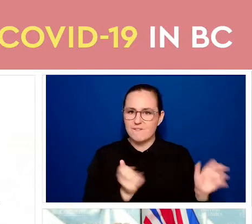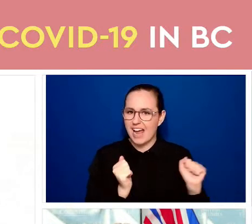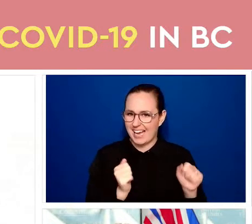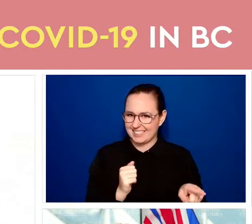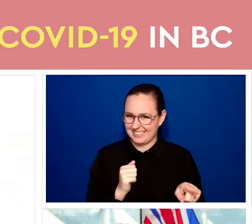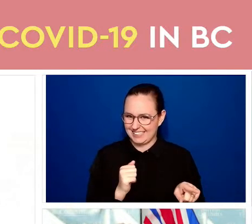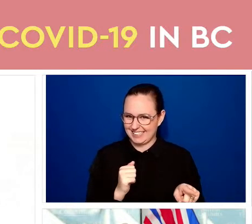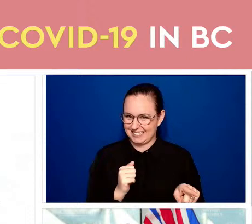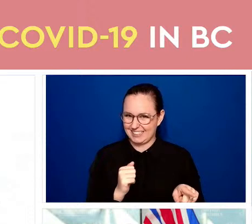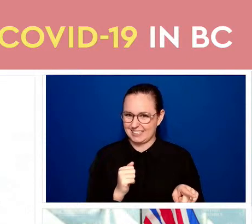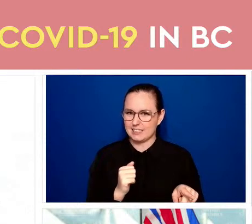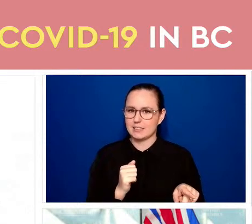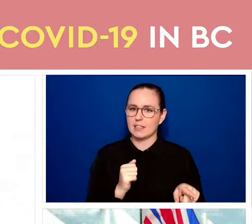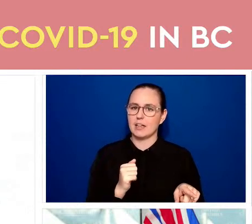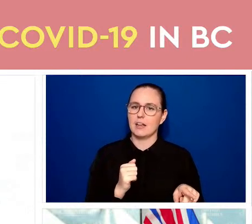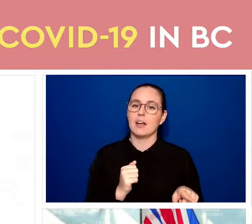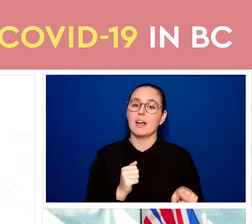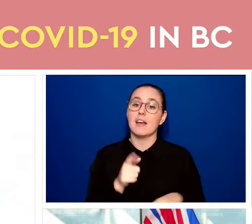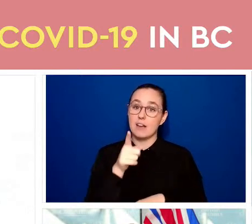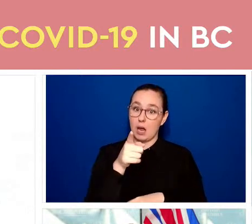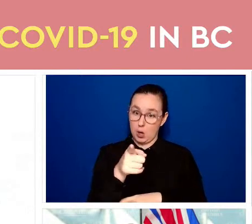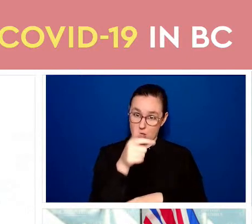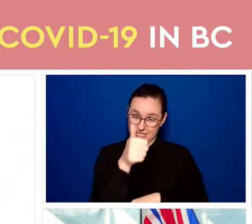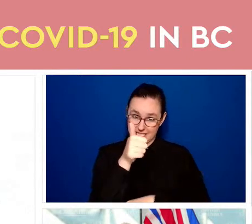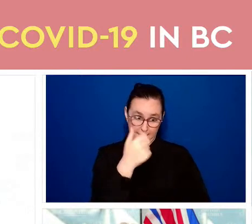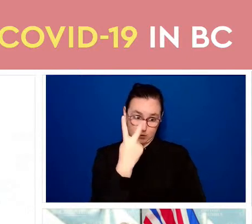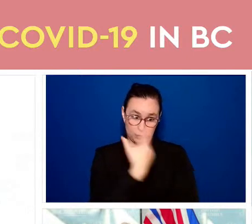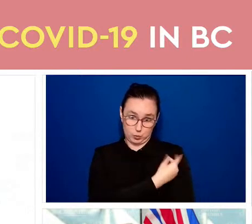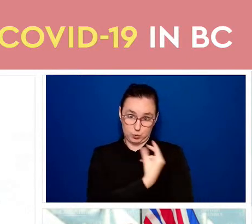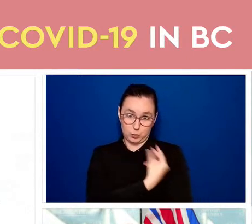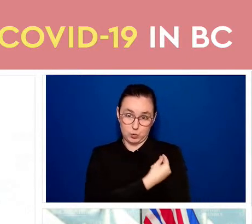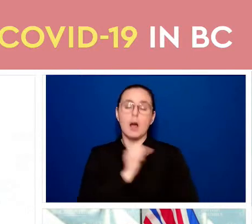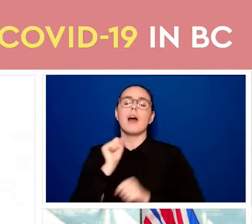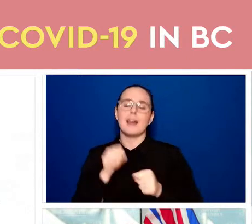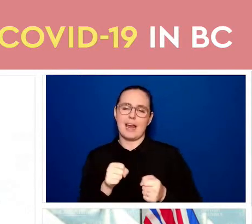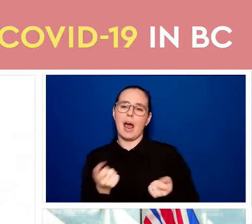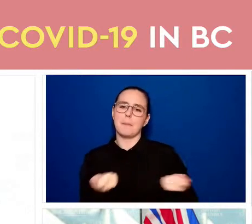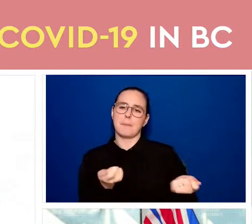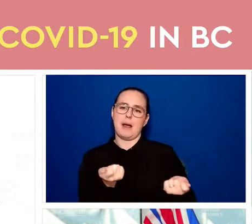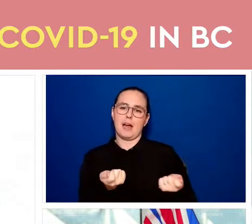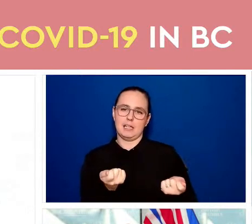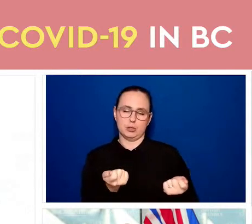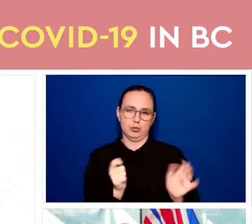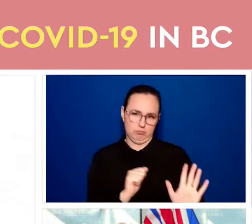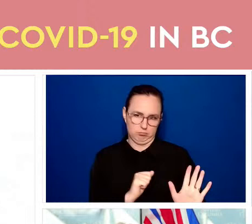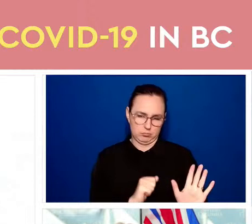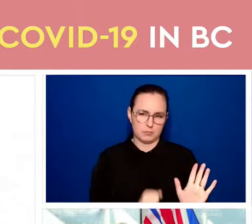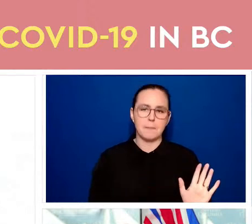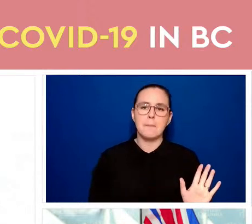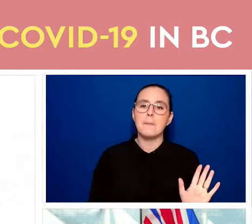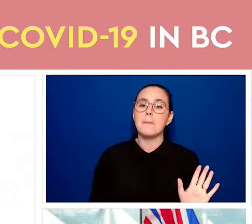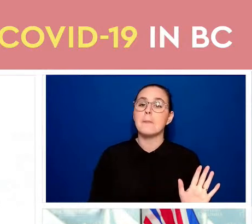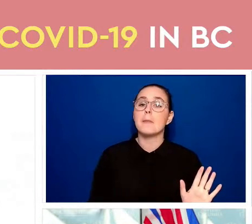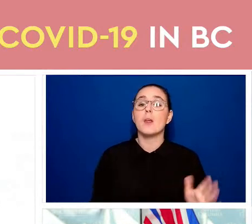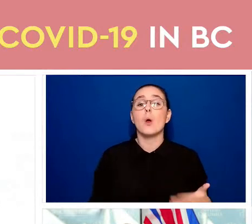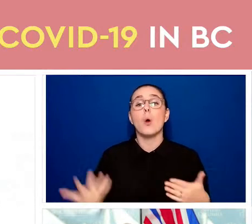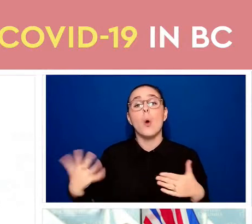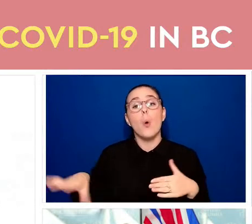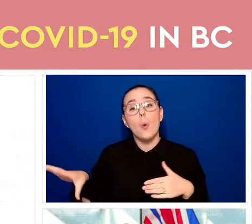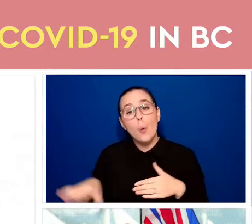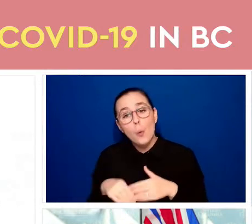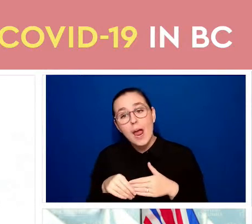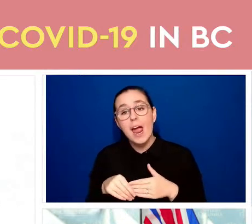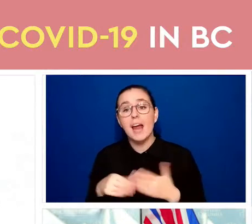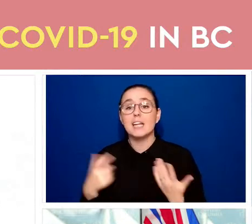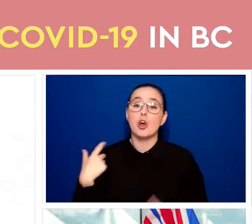that by being fully vaccinated. All the organized events, such as weddings or conferences, will be limited to